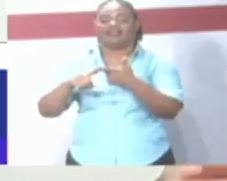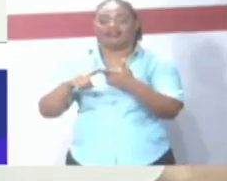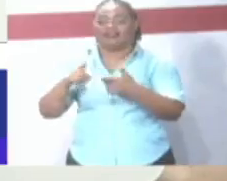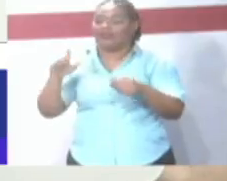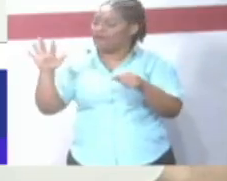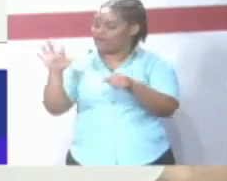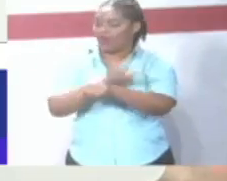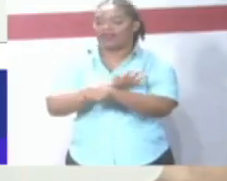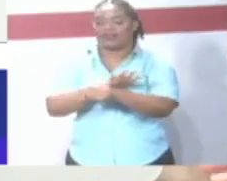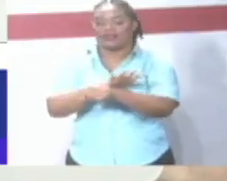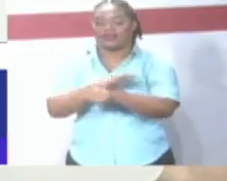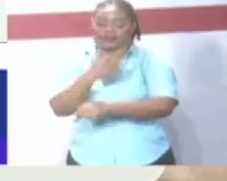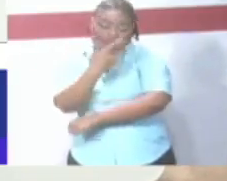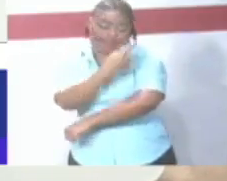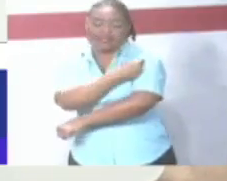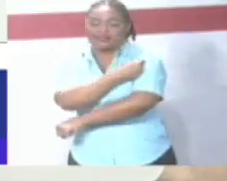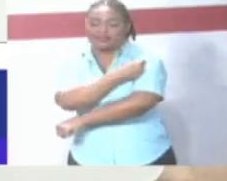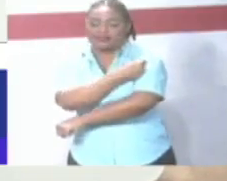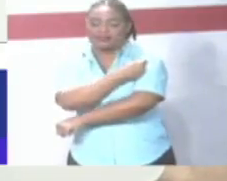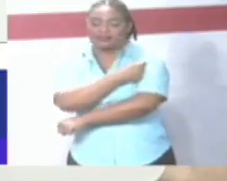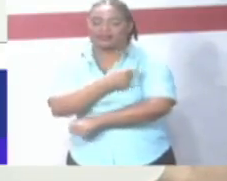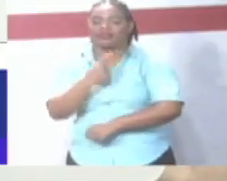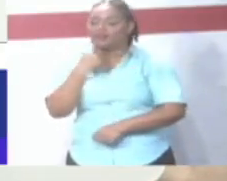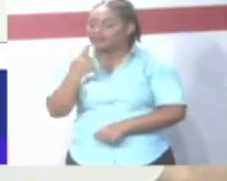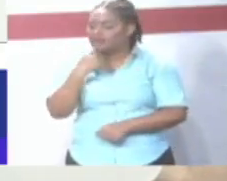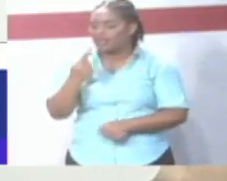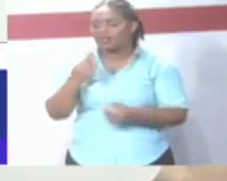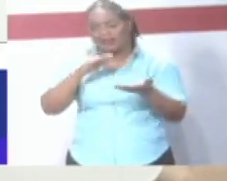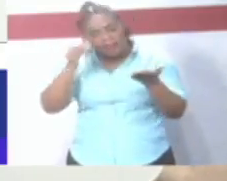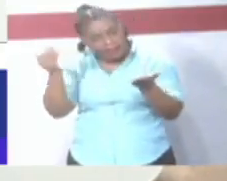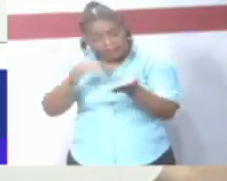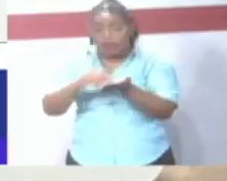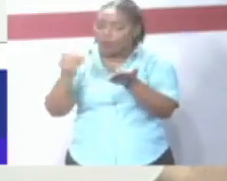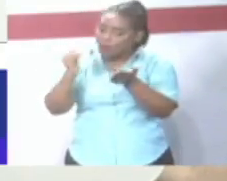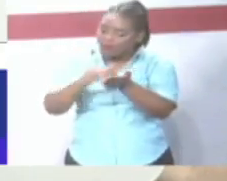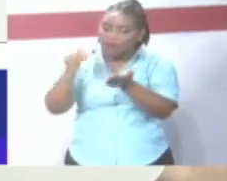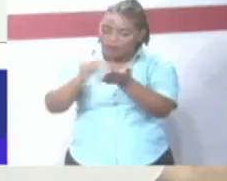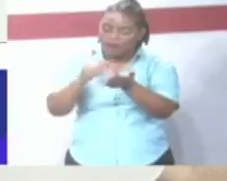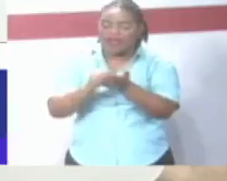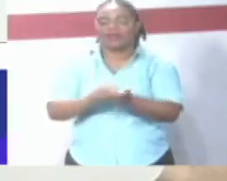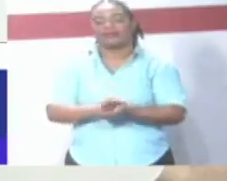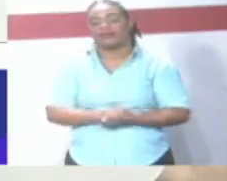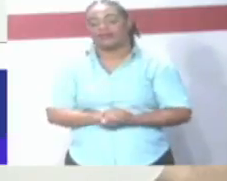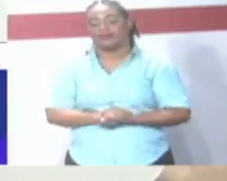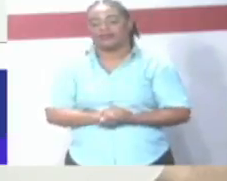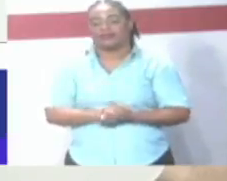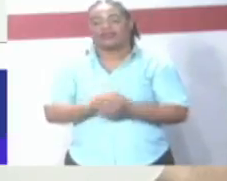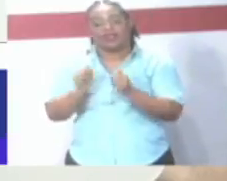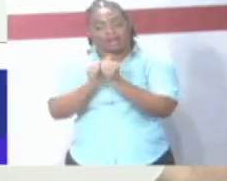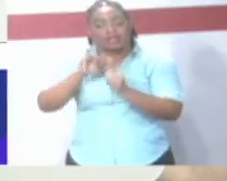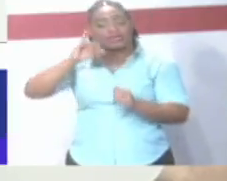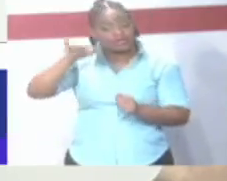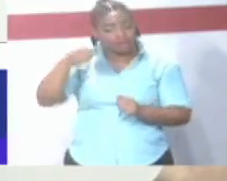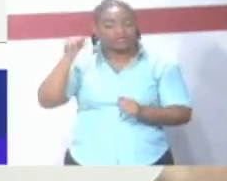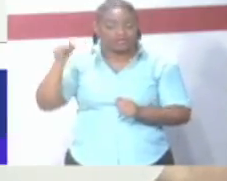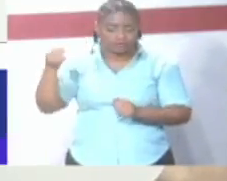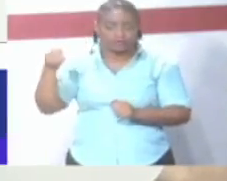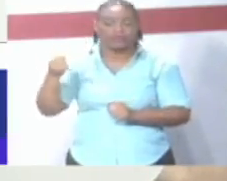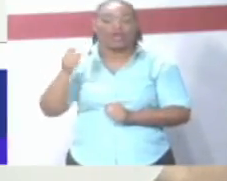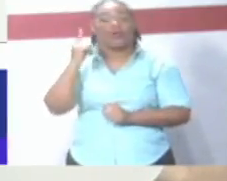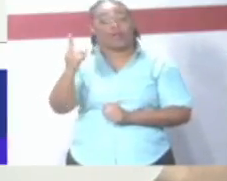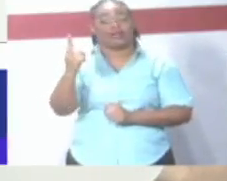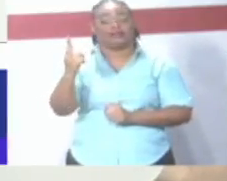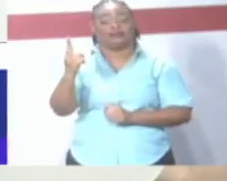fully vaccinated, and we say this in our press releases every day. In the case of the Johnson & Johnson 1 shot, 2